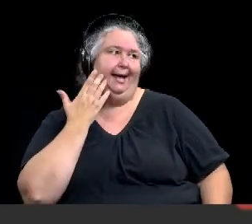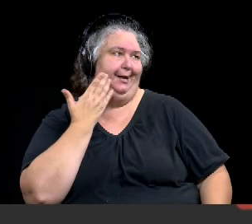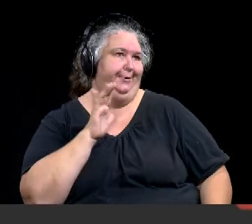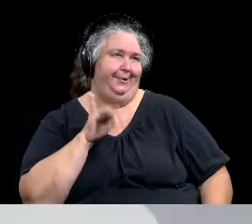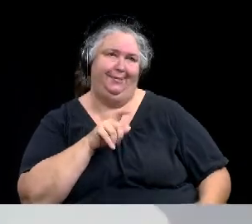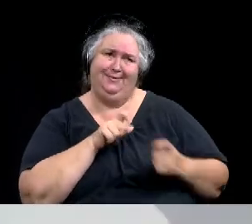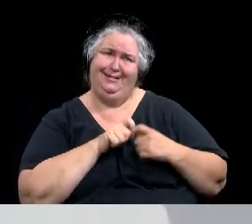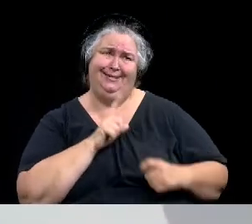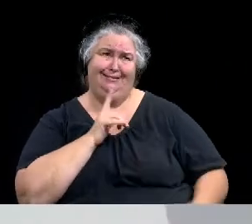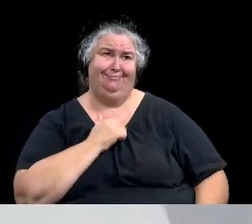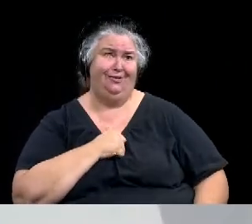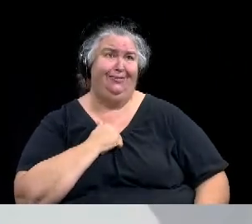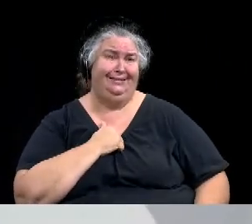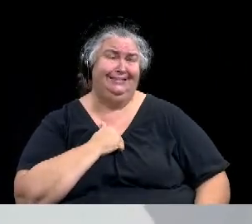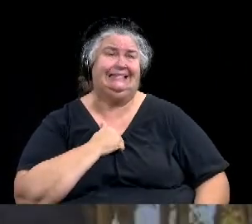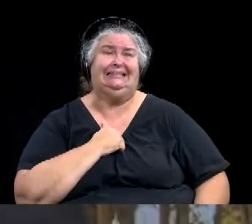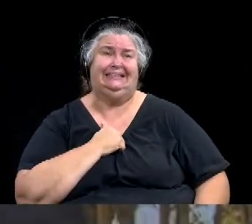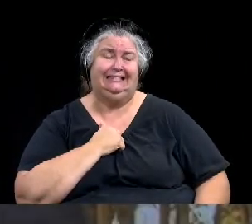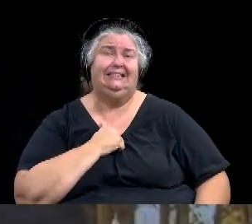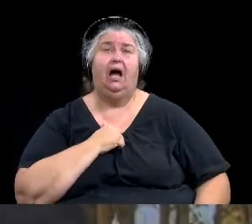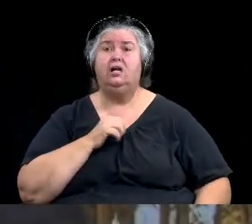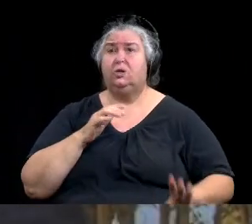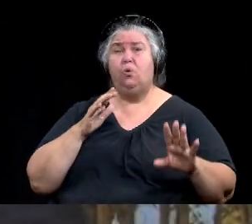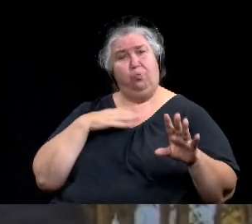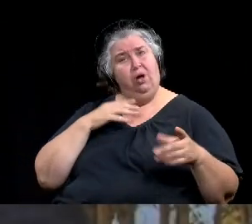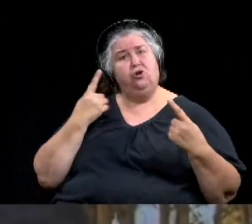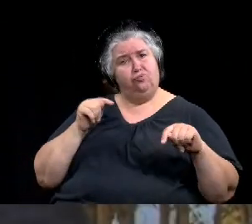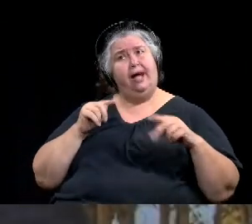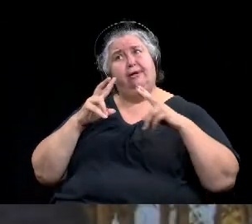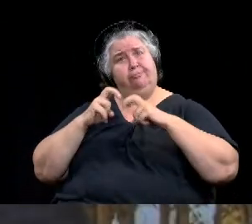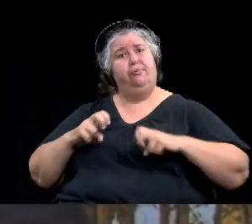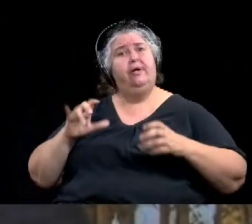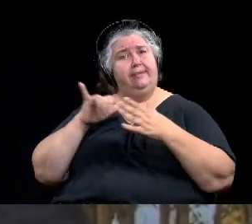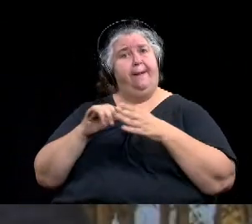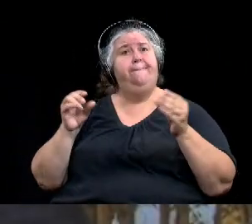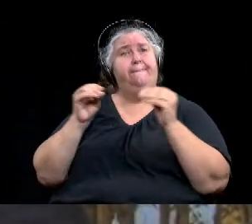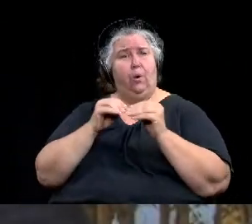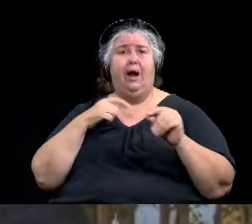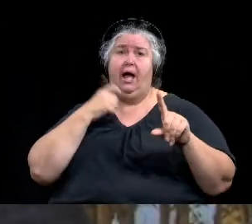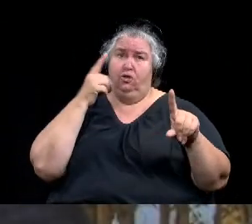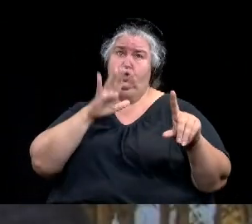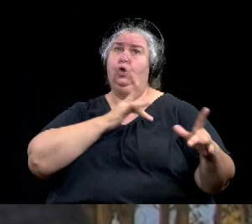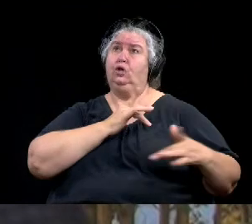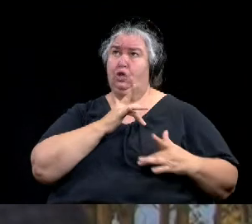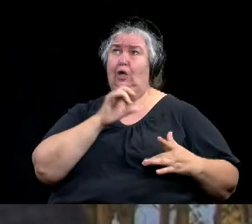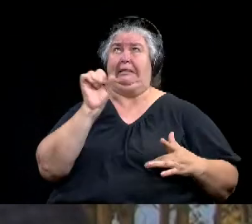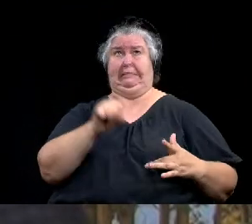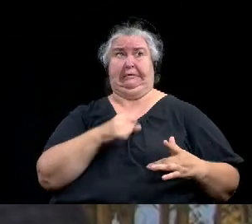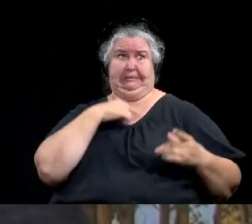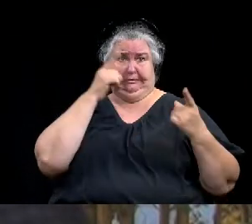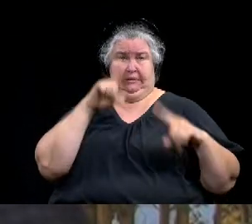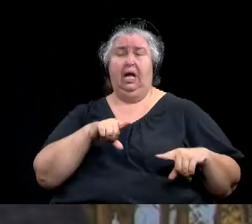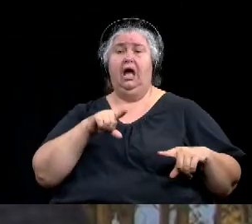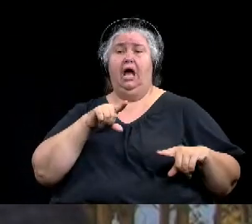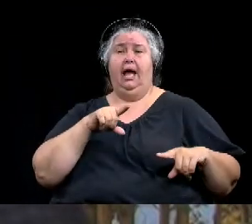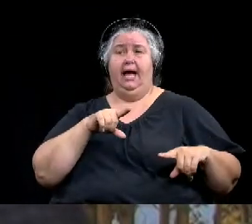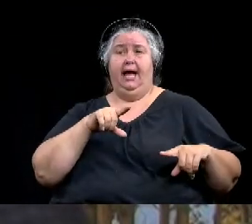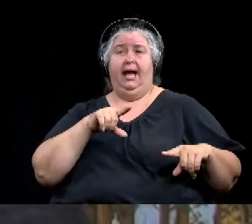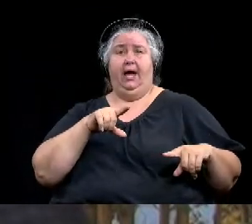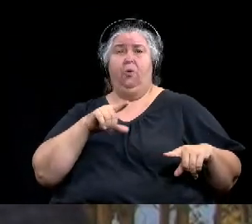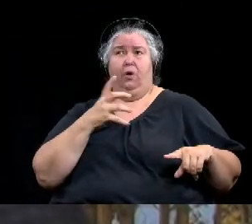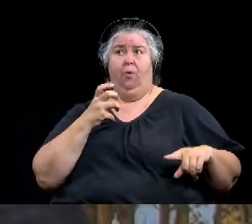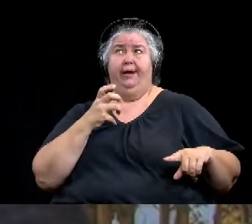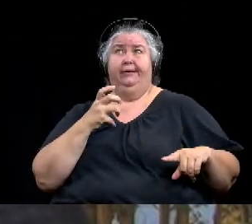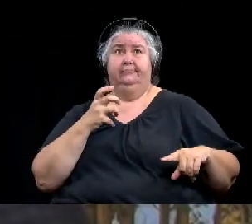sorry. We'll try to look into that further, Brooke. And I understand your concern. Obviously, we want to be able